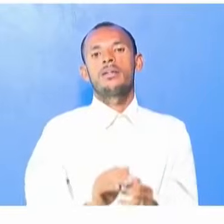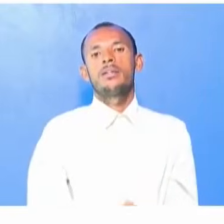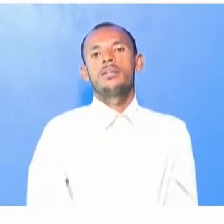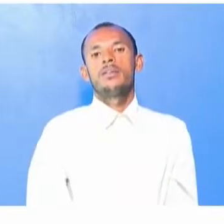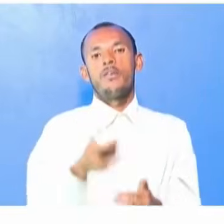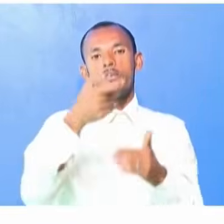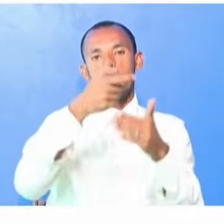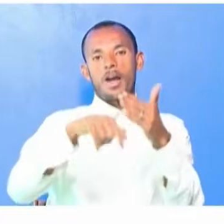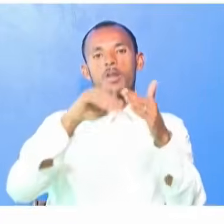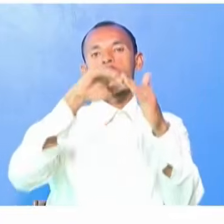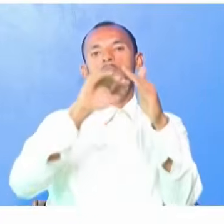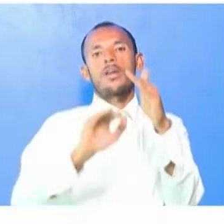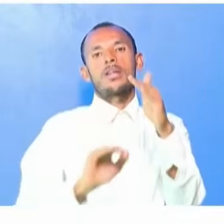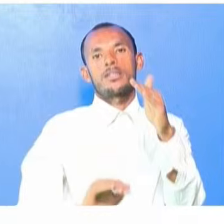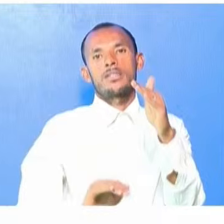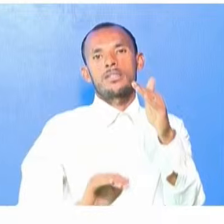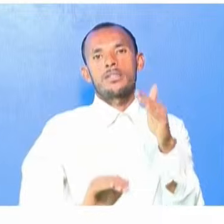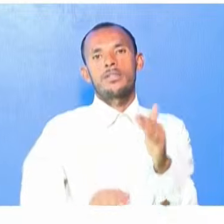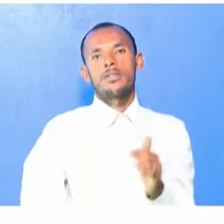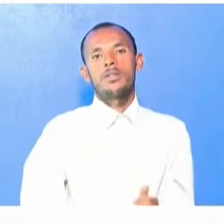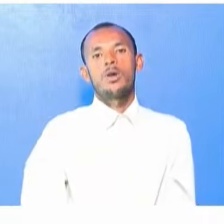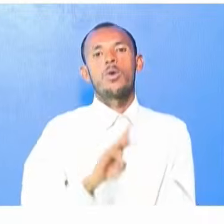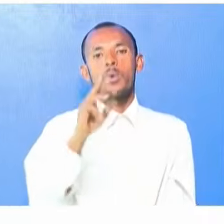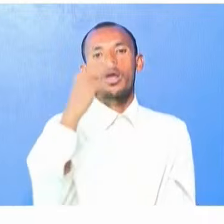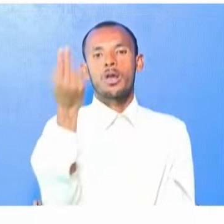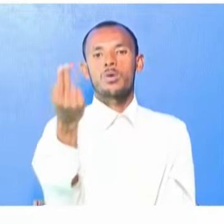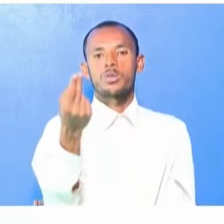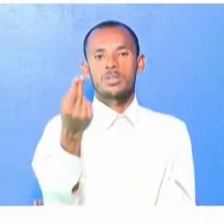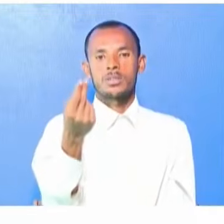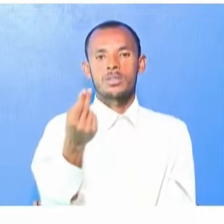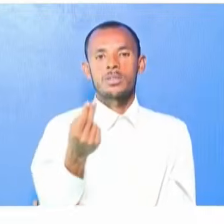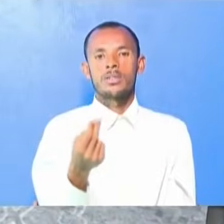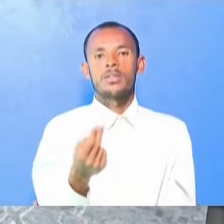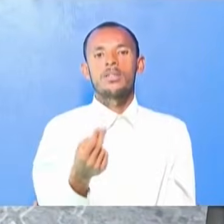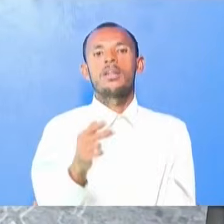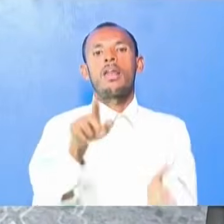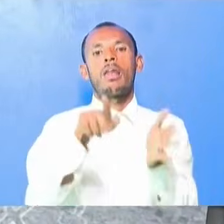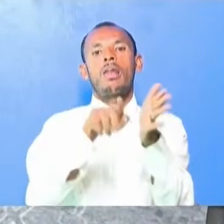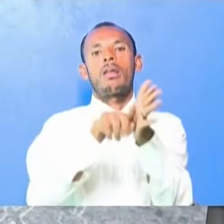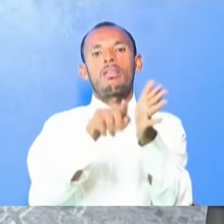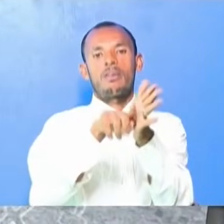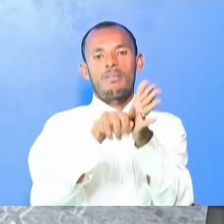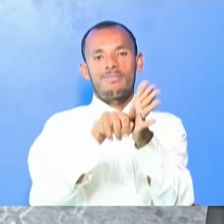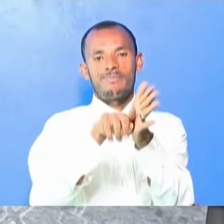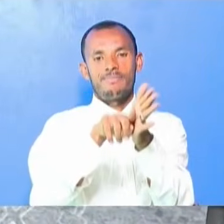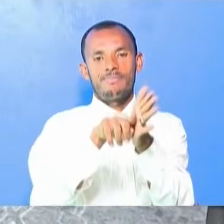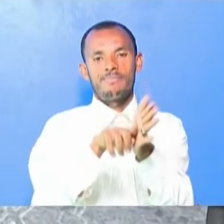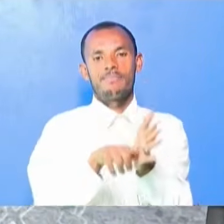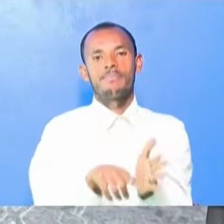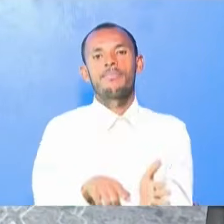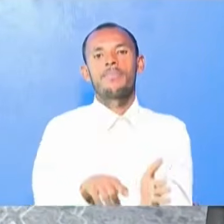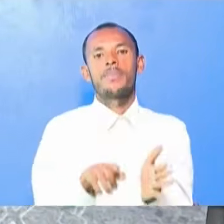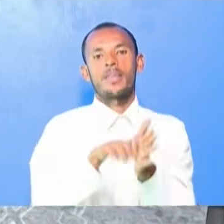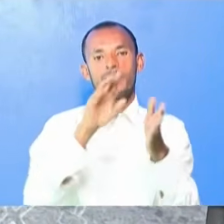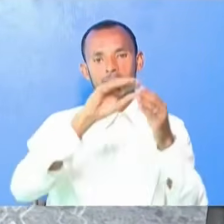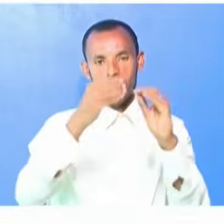value decreases, we use a negative